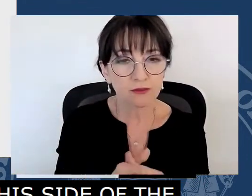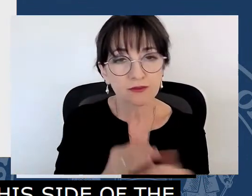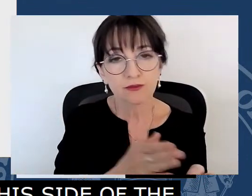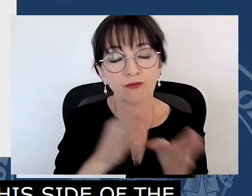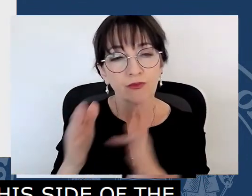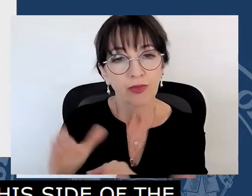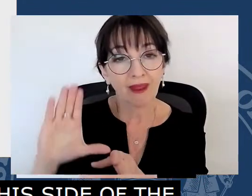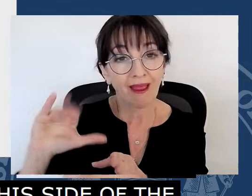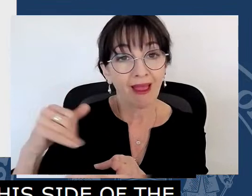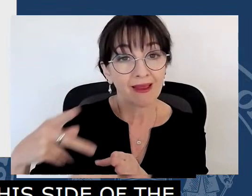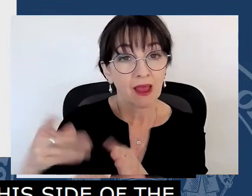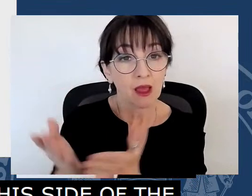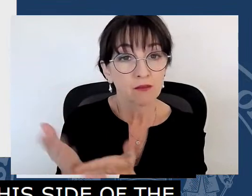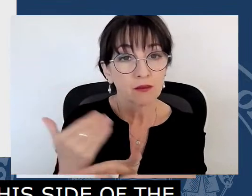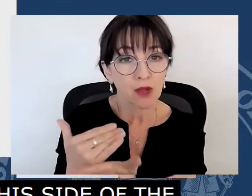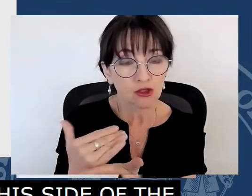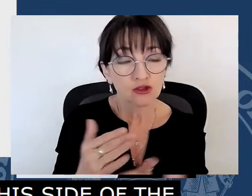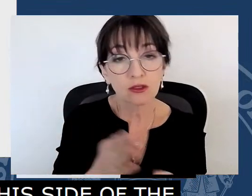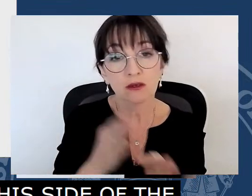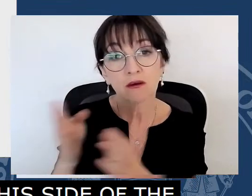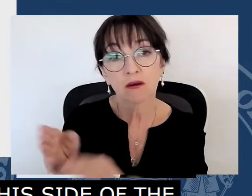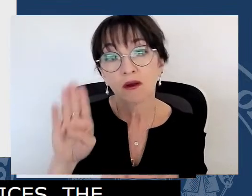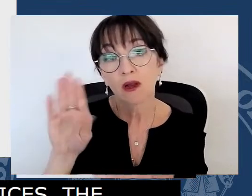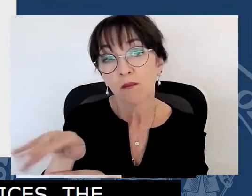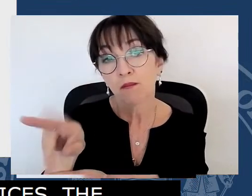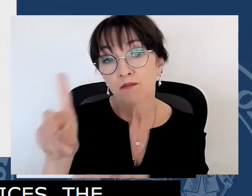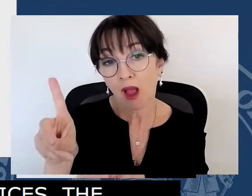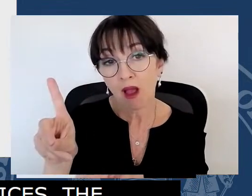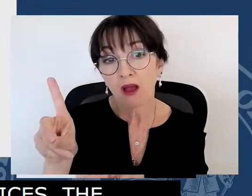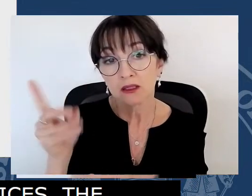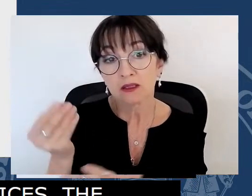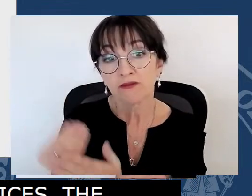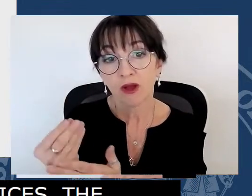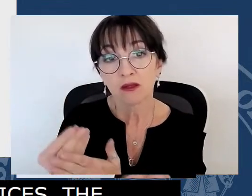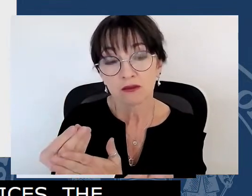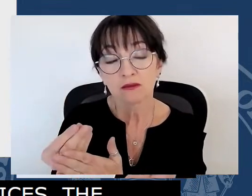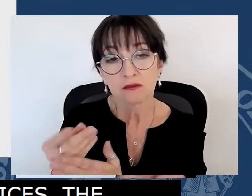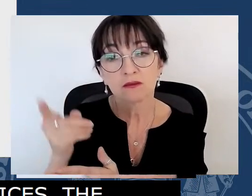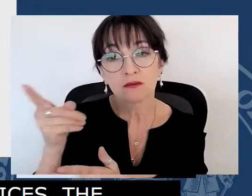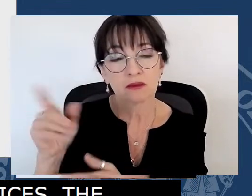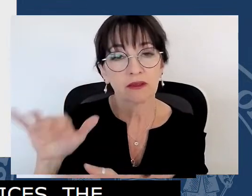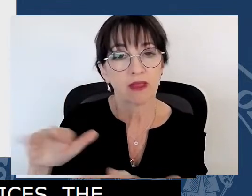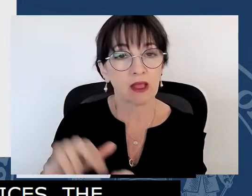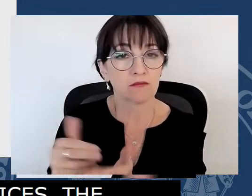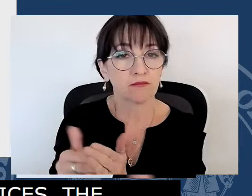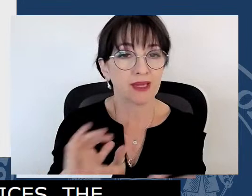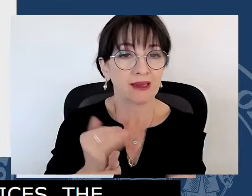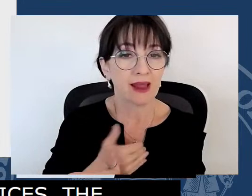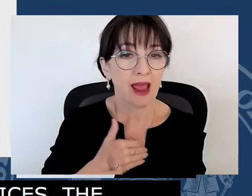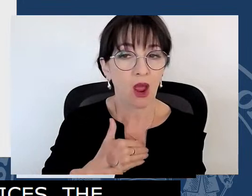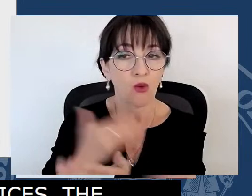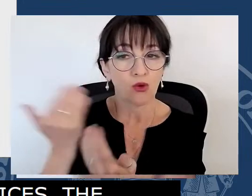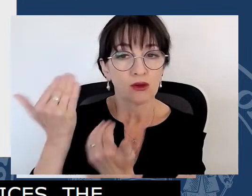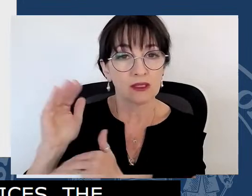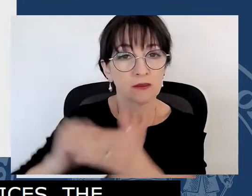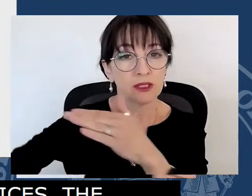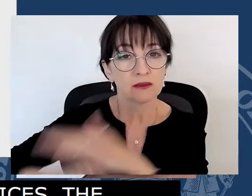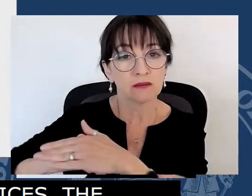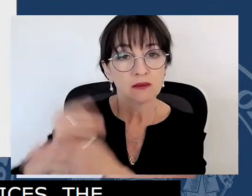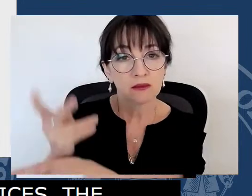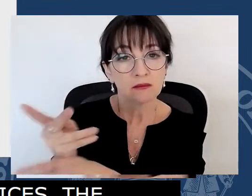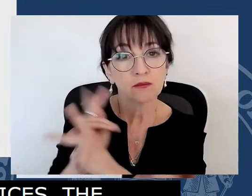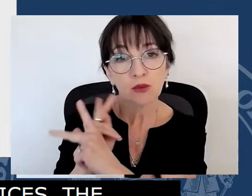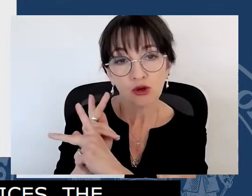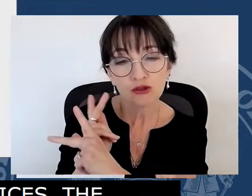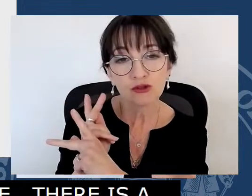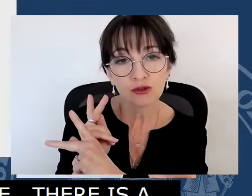the GO bonds, that's the amount that we're going to borrow. There's a limit on our borrowing capability year to year, and